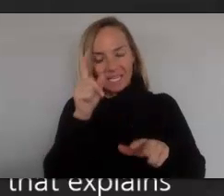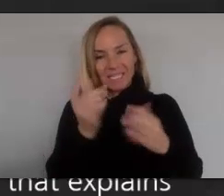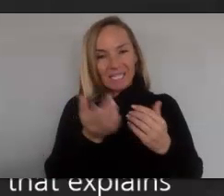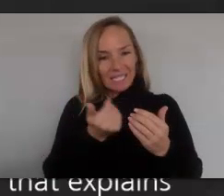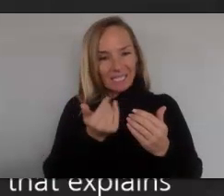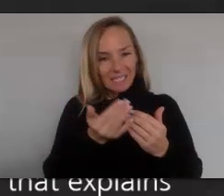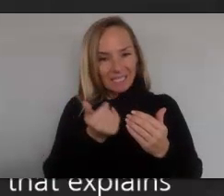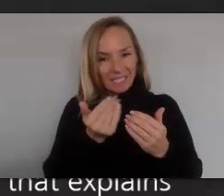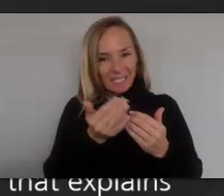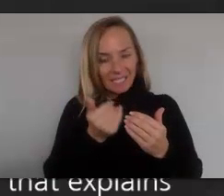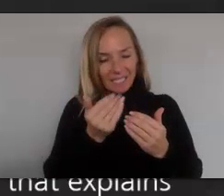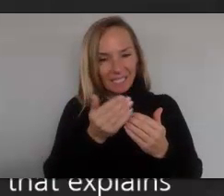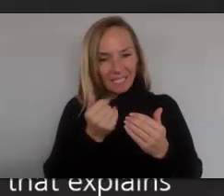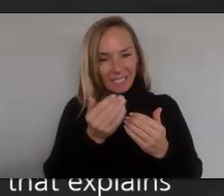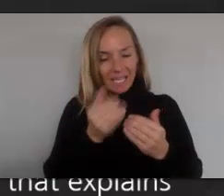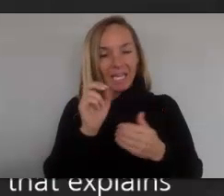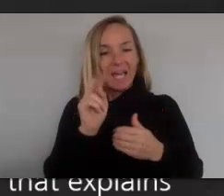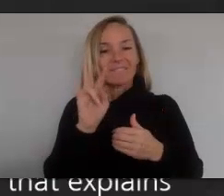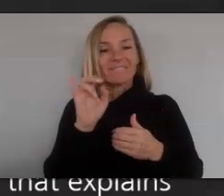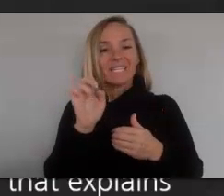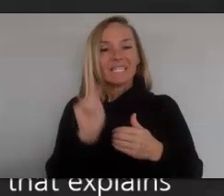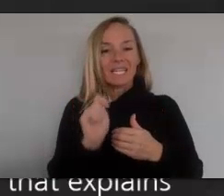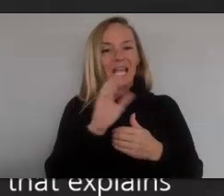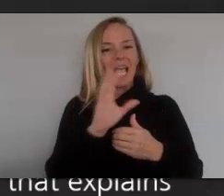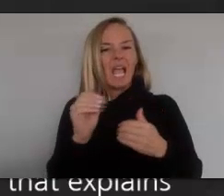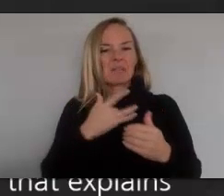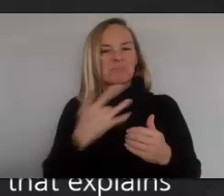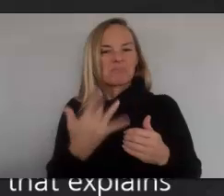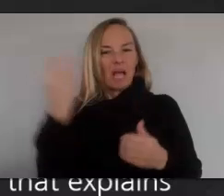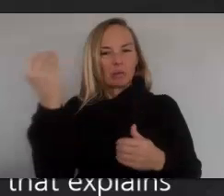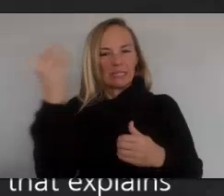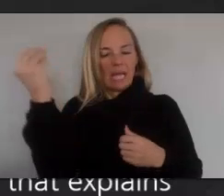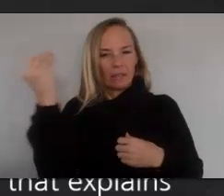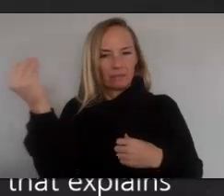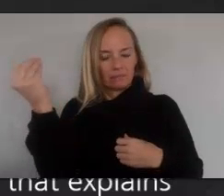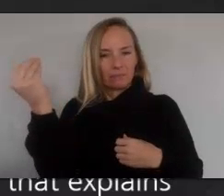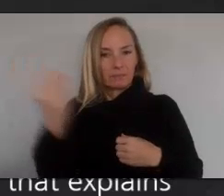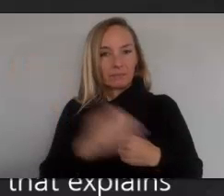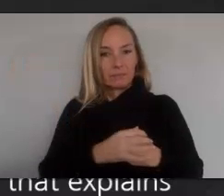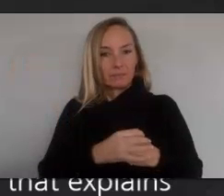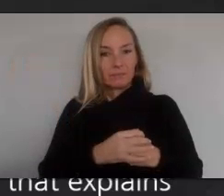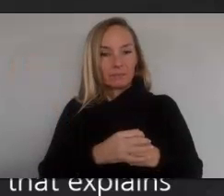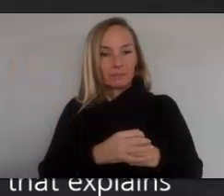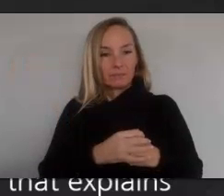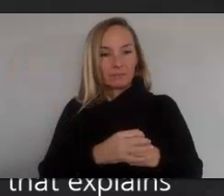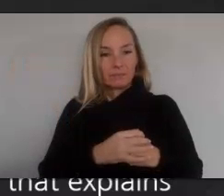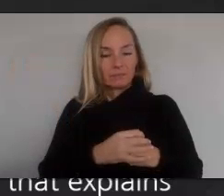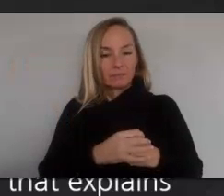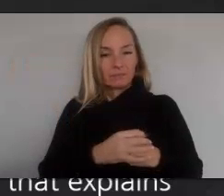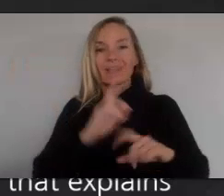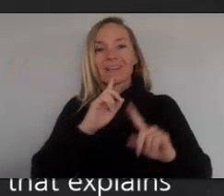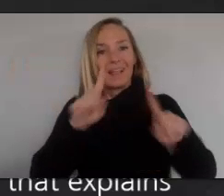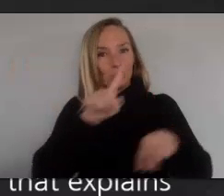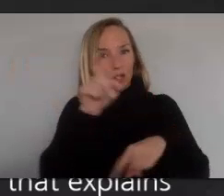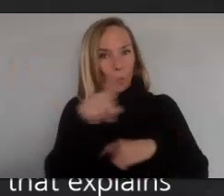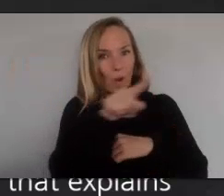it is easy, convenient, and usually done outside. Now, the thesis statement answers the question in the